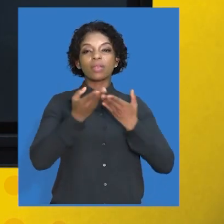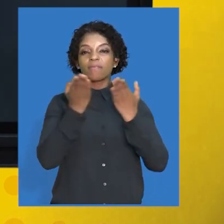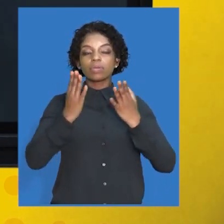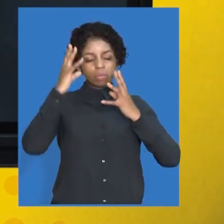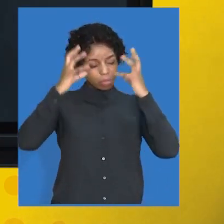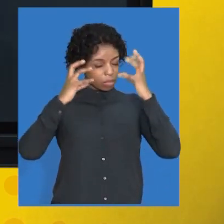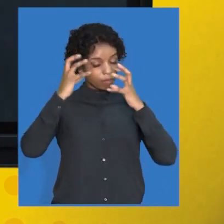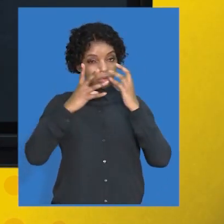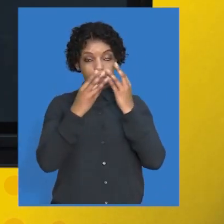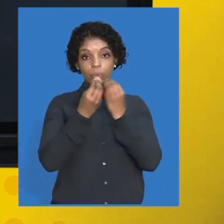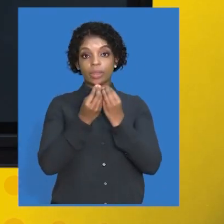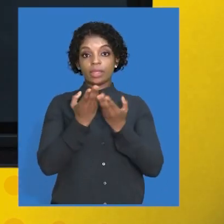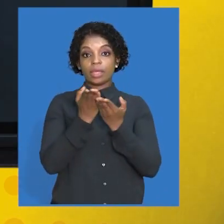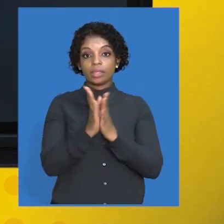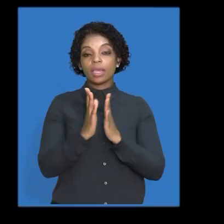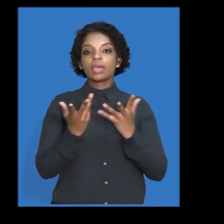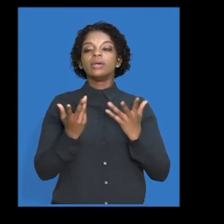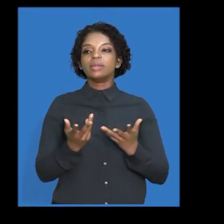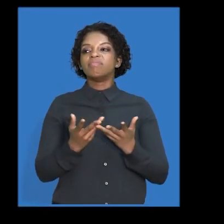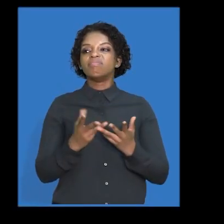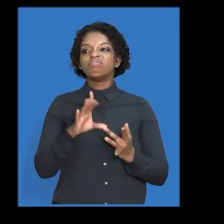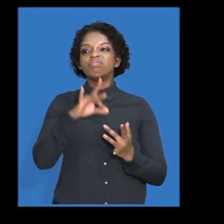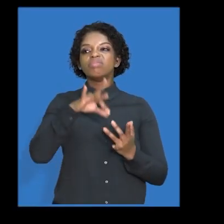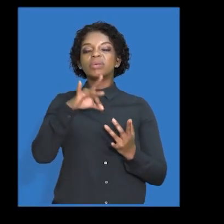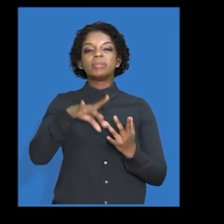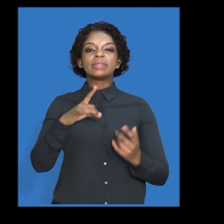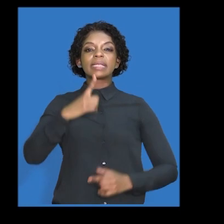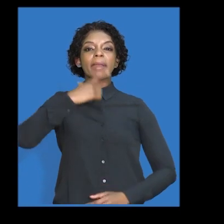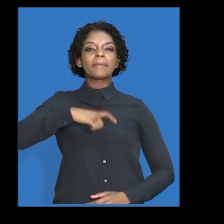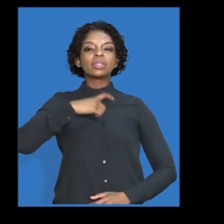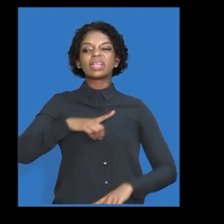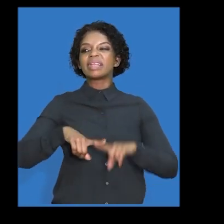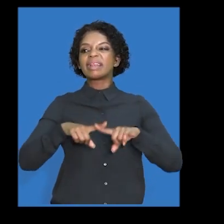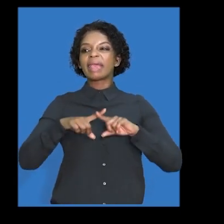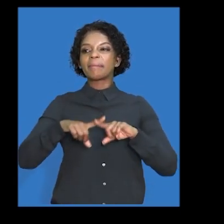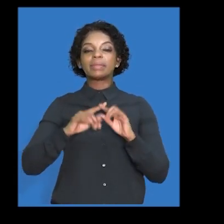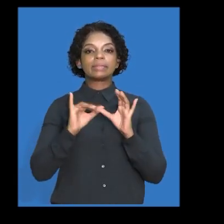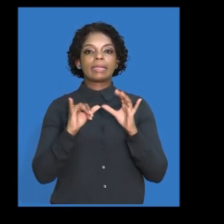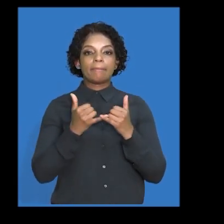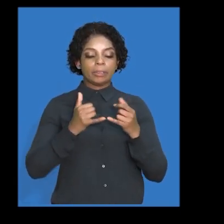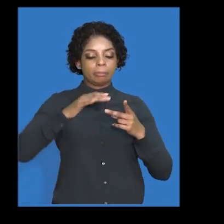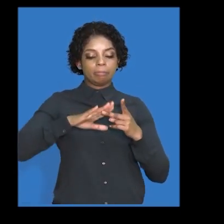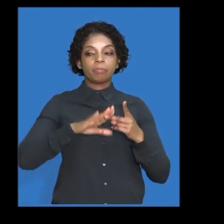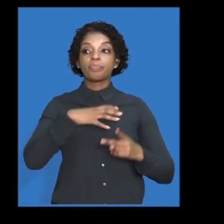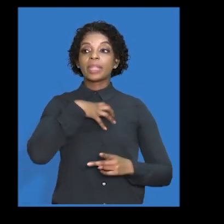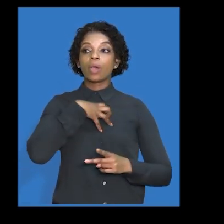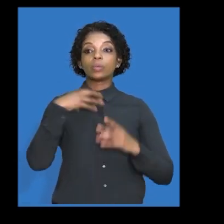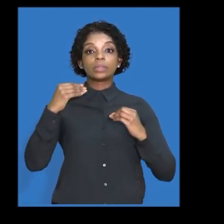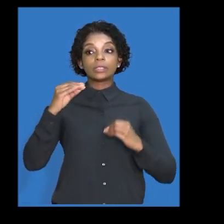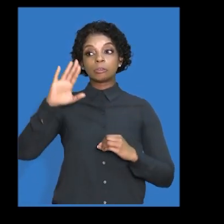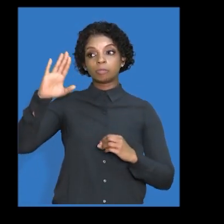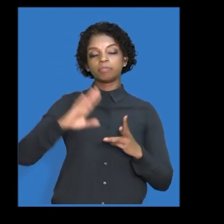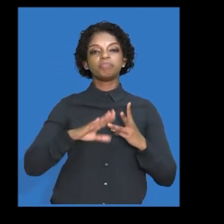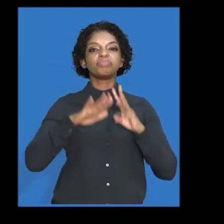options that we have here. So the first one is personal liability company. Then we have option B, state-owned, option